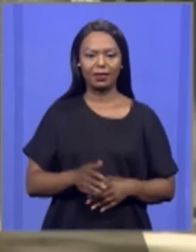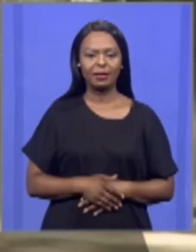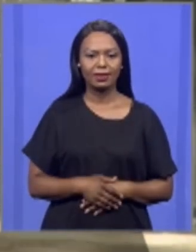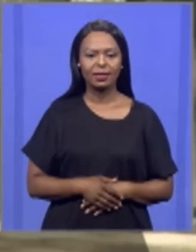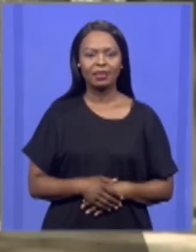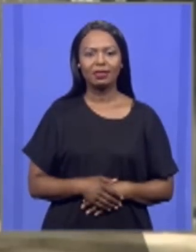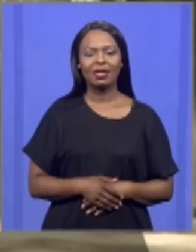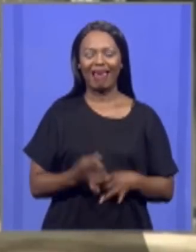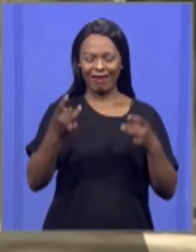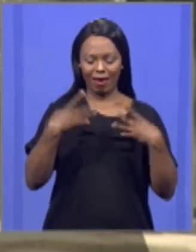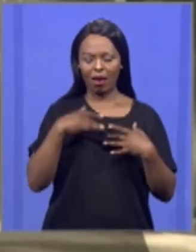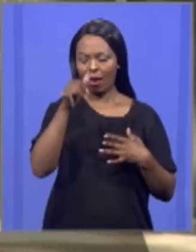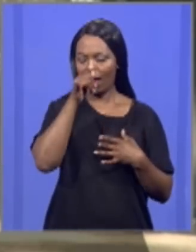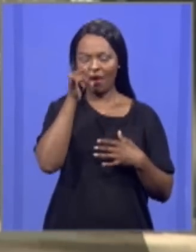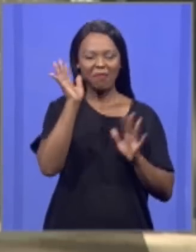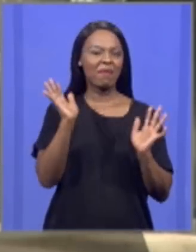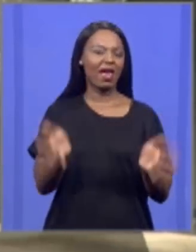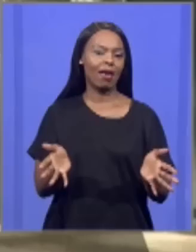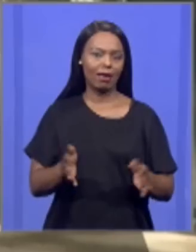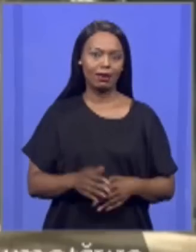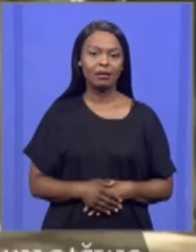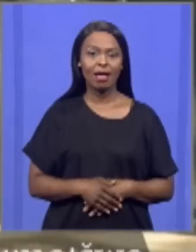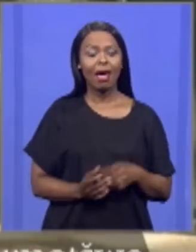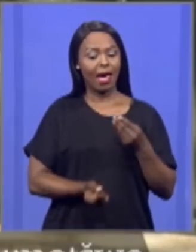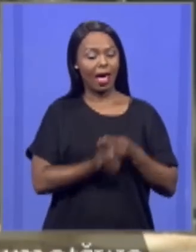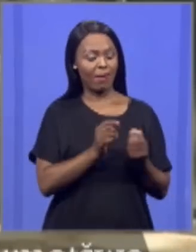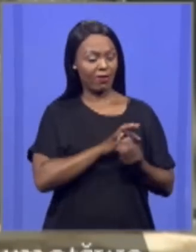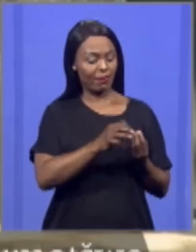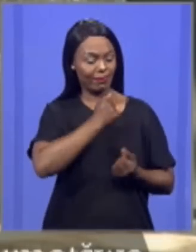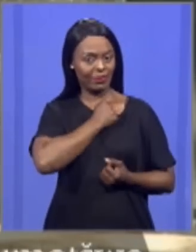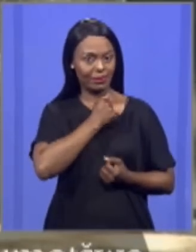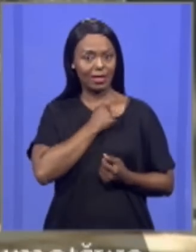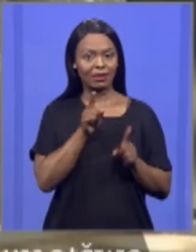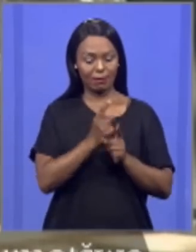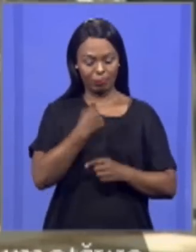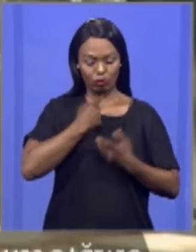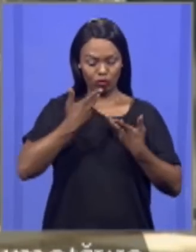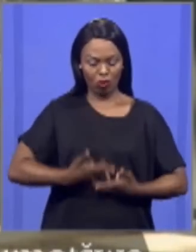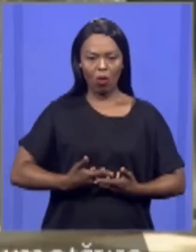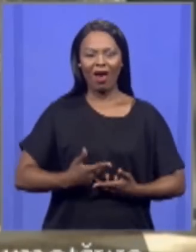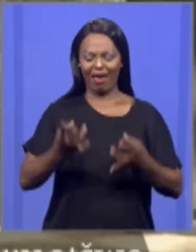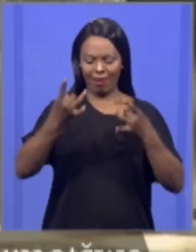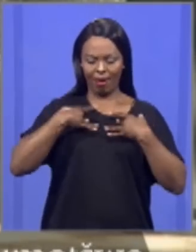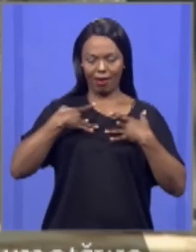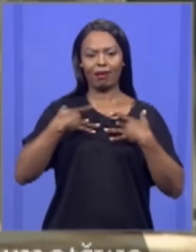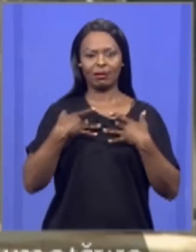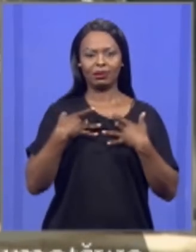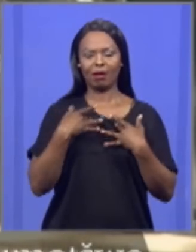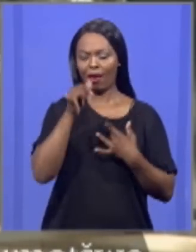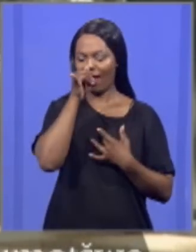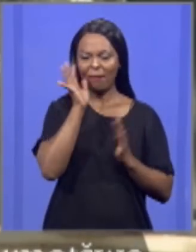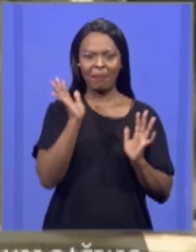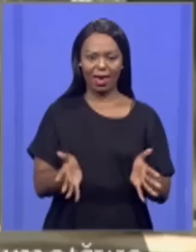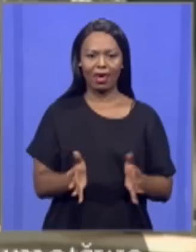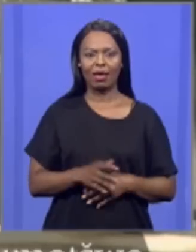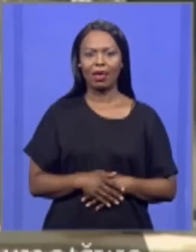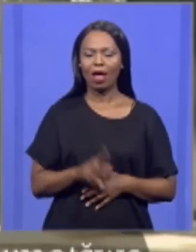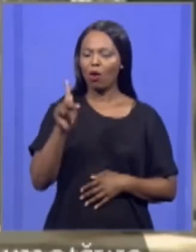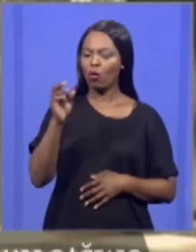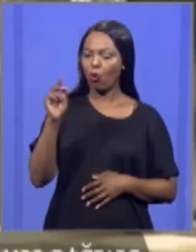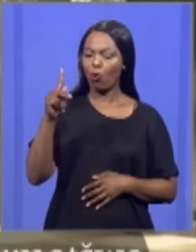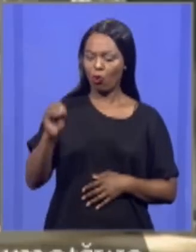crime. What has happened to me and my family is nothing else but hate crime. It's a hate for Koko. It should never